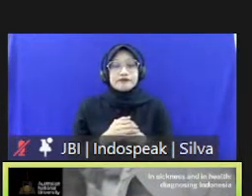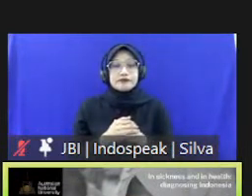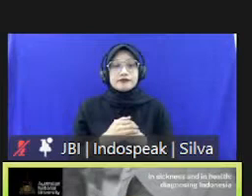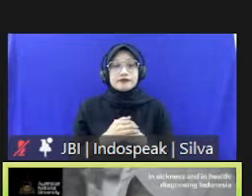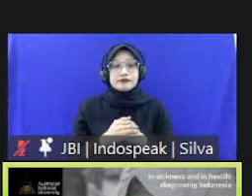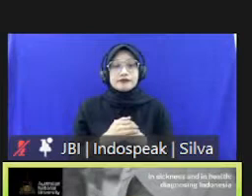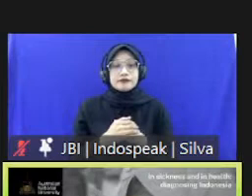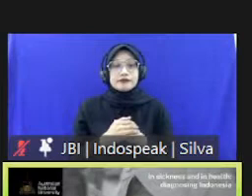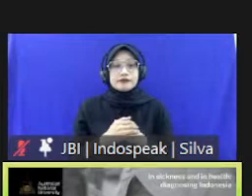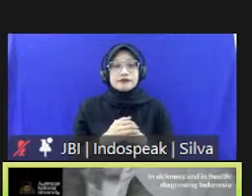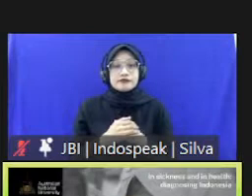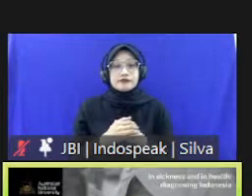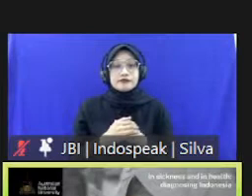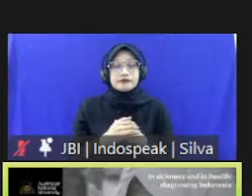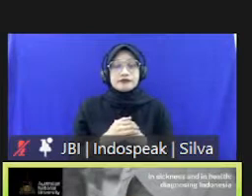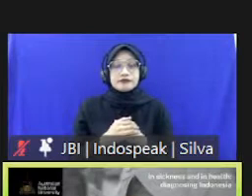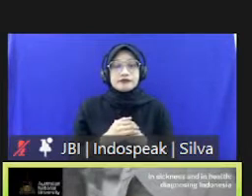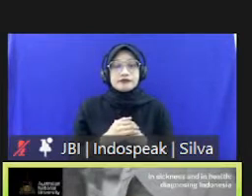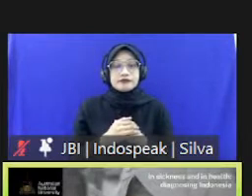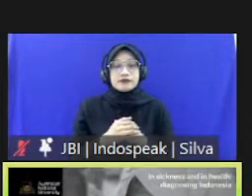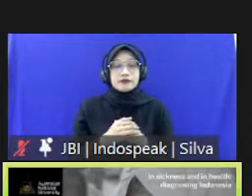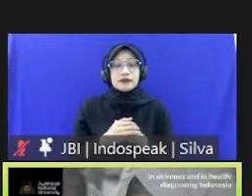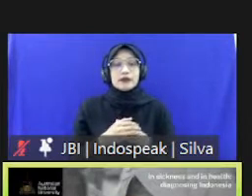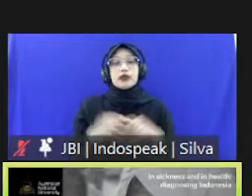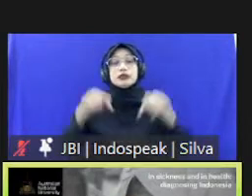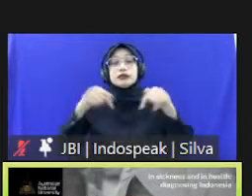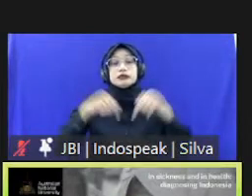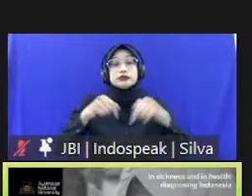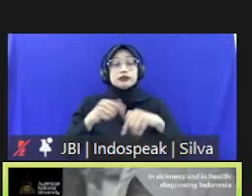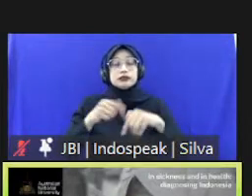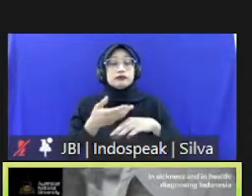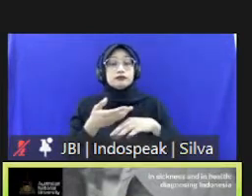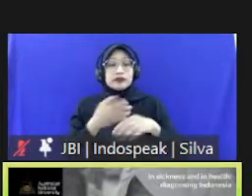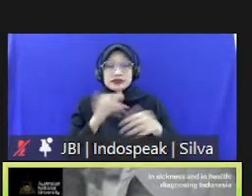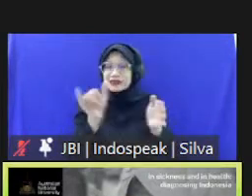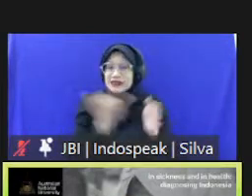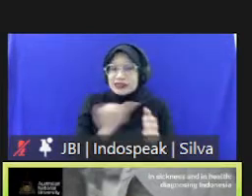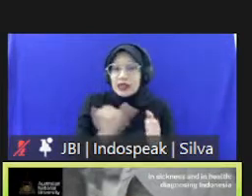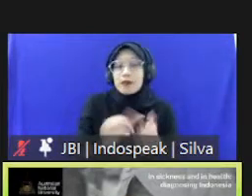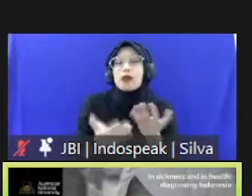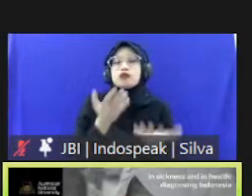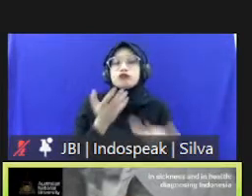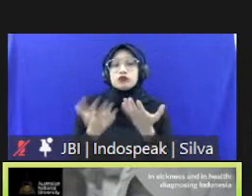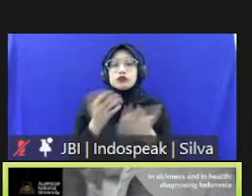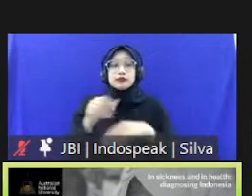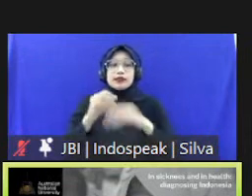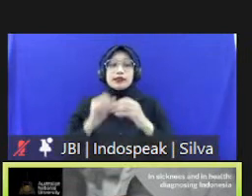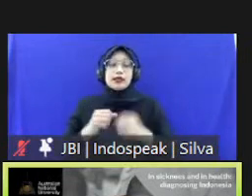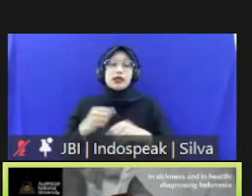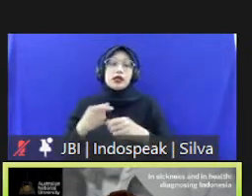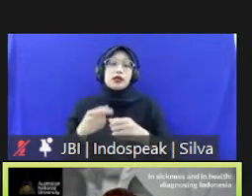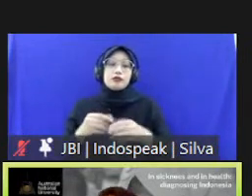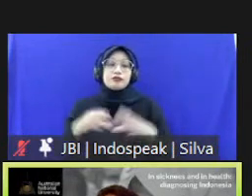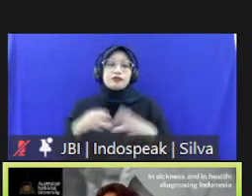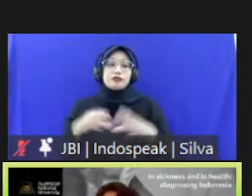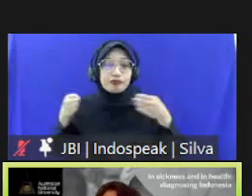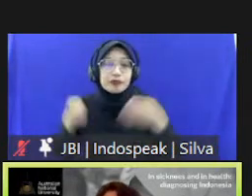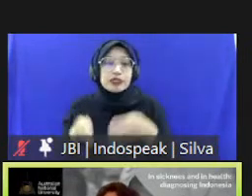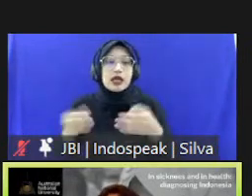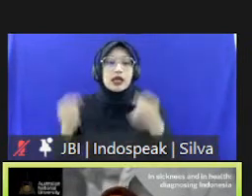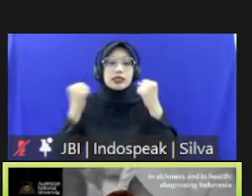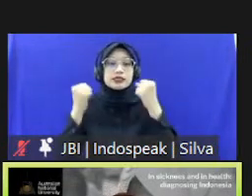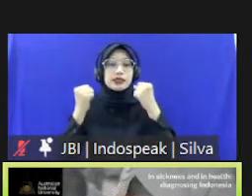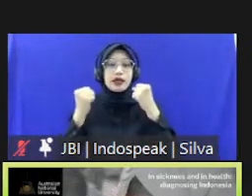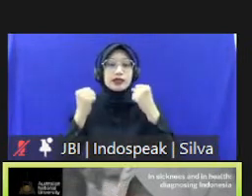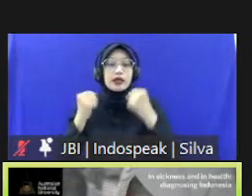Neoliberalism has just been a less powerful influence in the health sector. A more progressive, rights-based sort of agenda